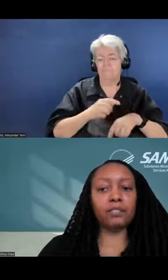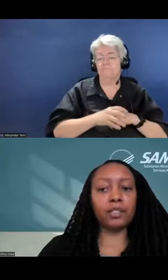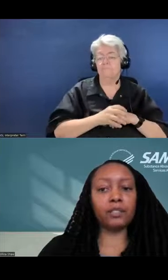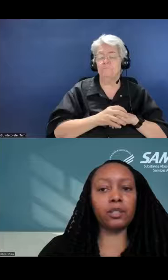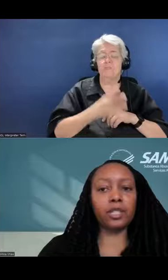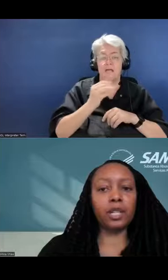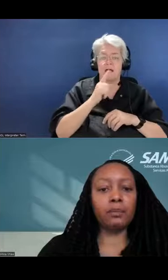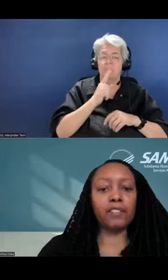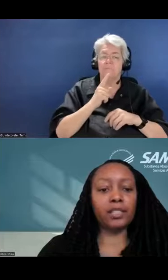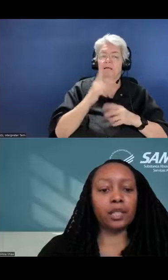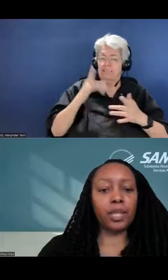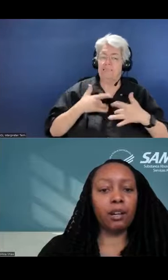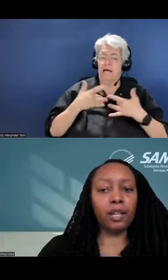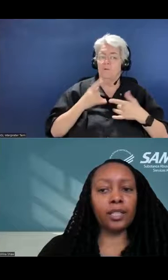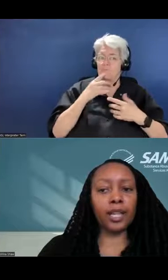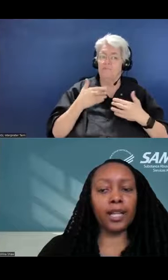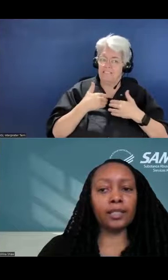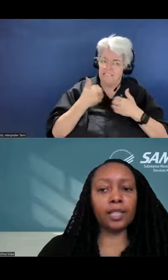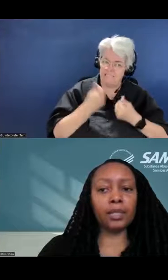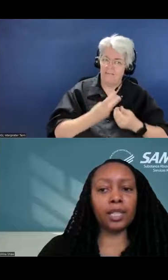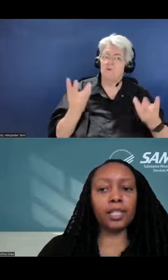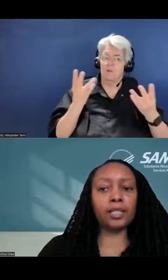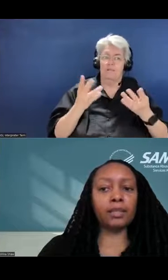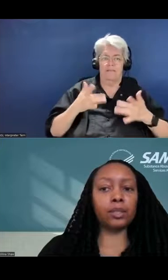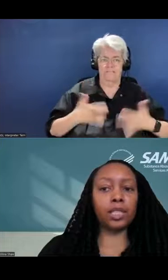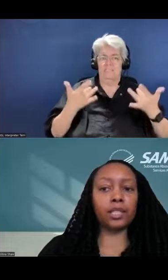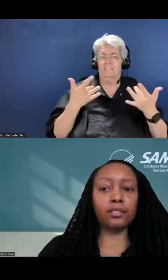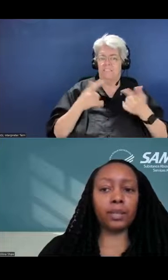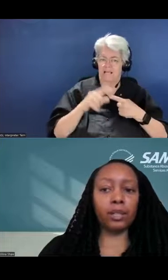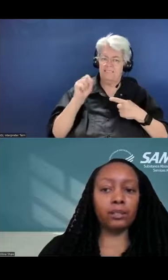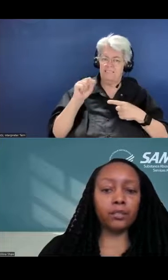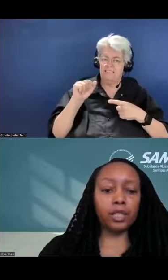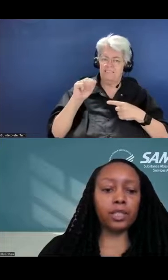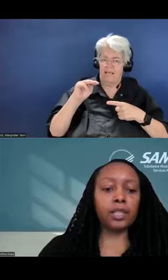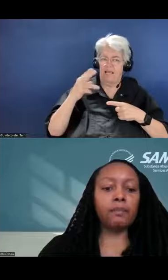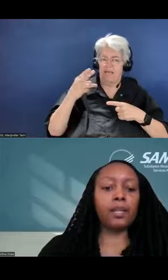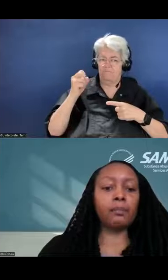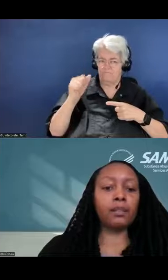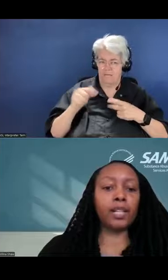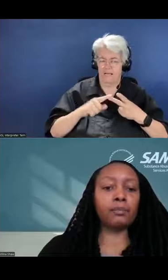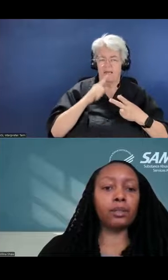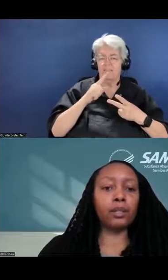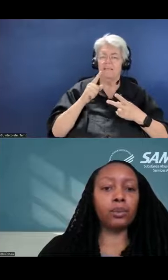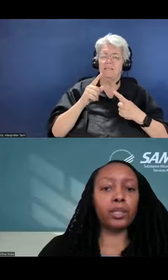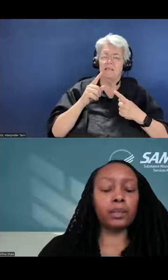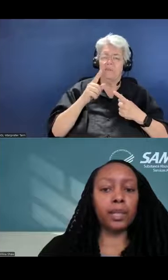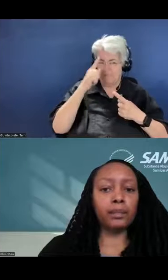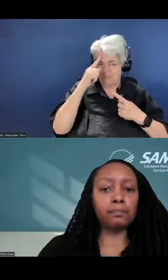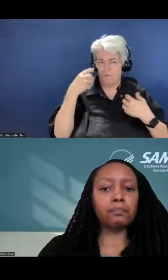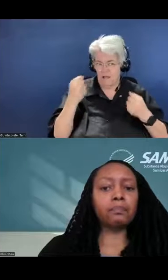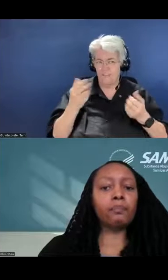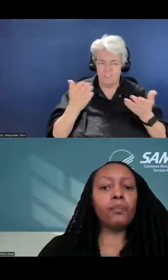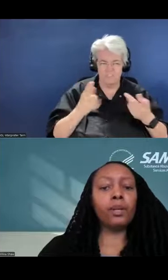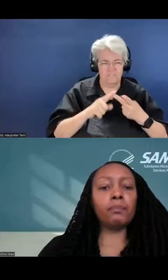have several events going on at SAMHSA, and especially in the Center for Mental Health Services around Mental Health Awareness